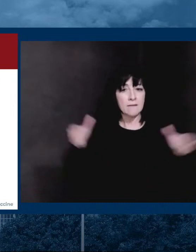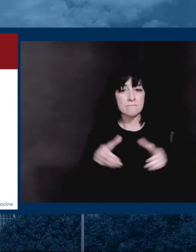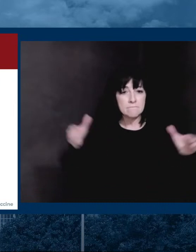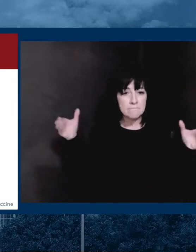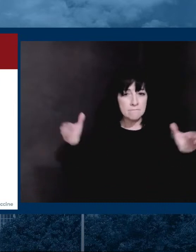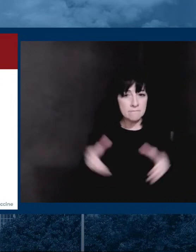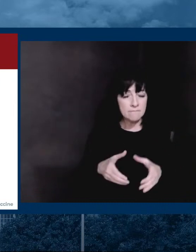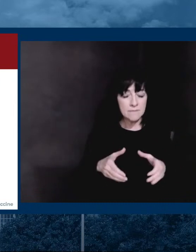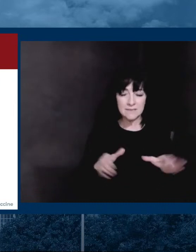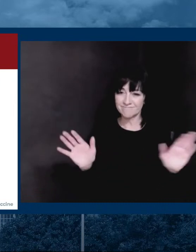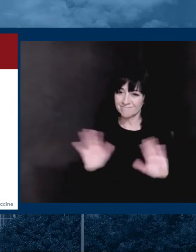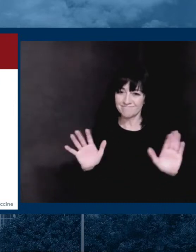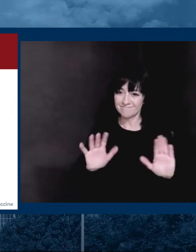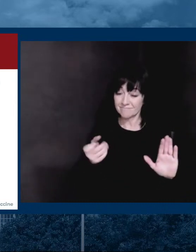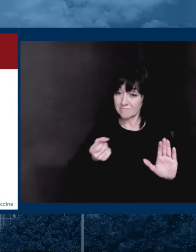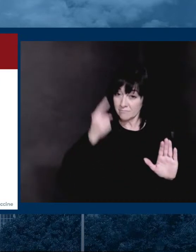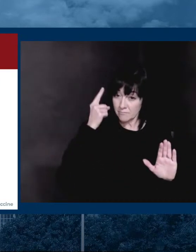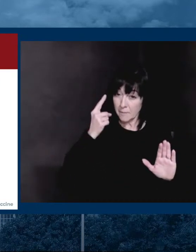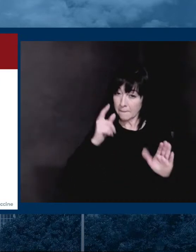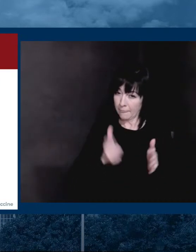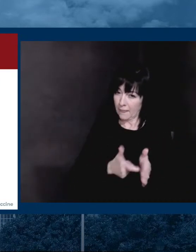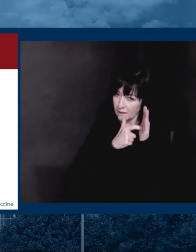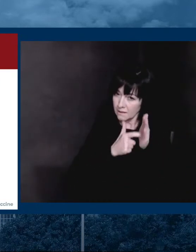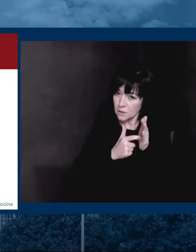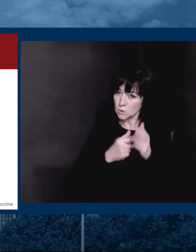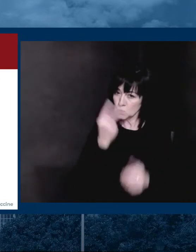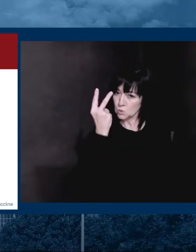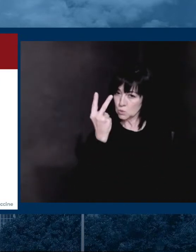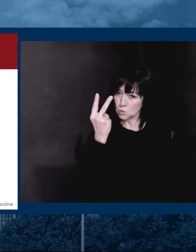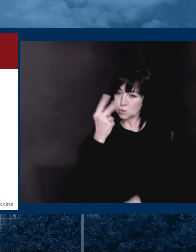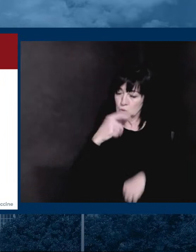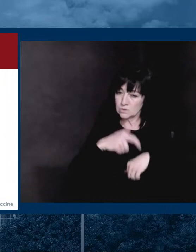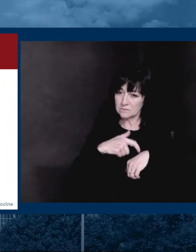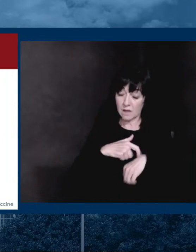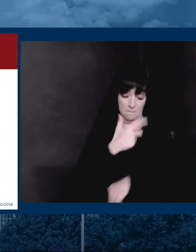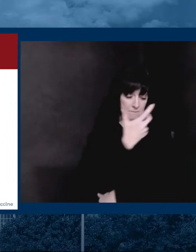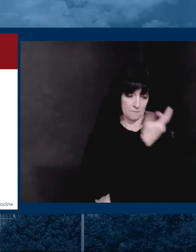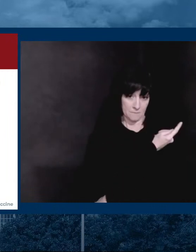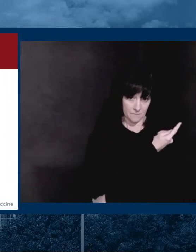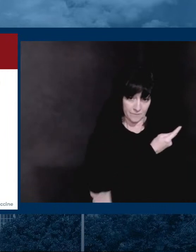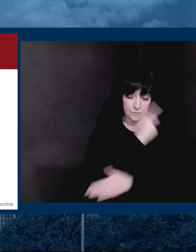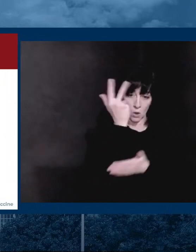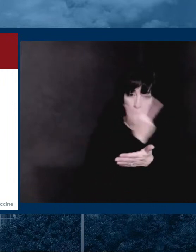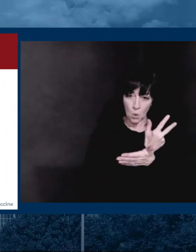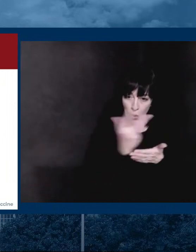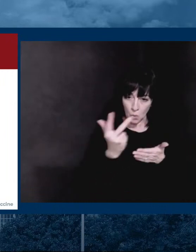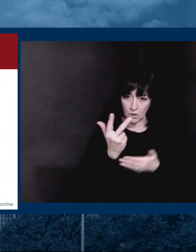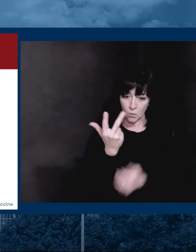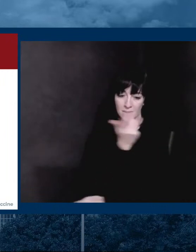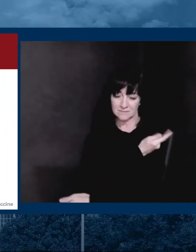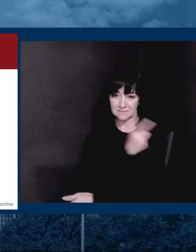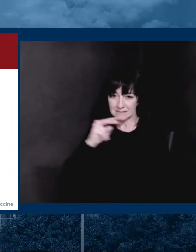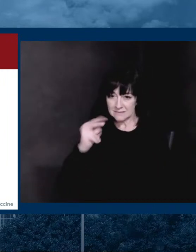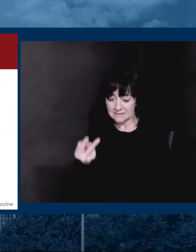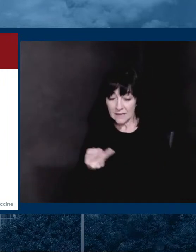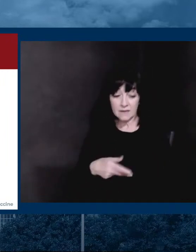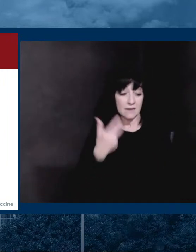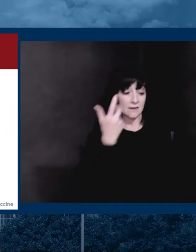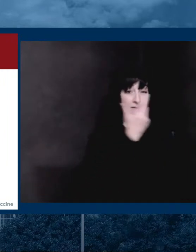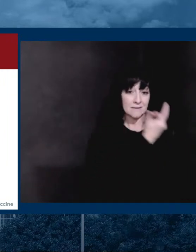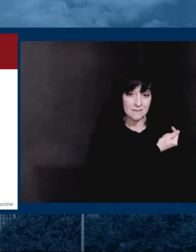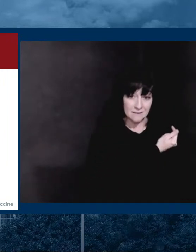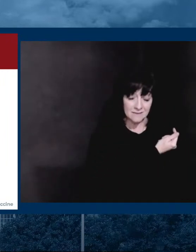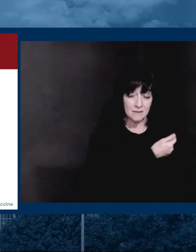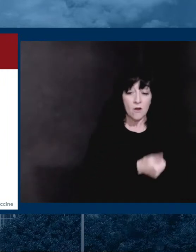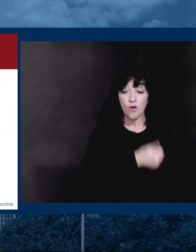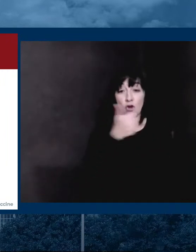enough people in Delaware have taken it yet to give us widespread immunity, or what we call herd immunity. So please hang in